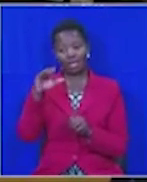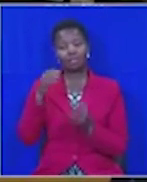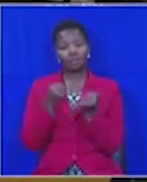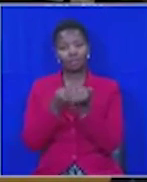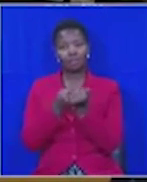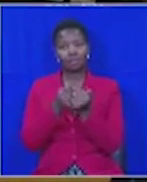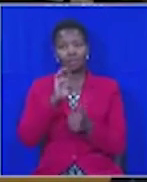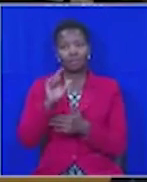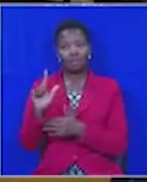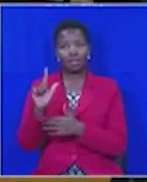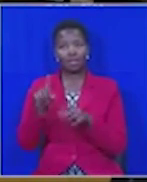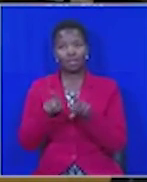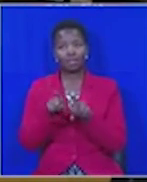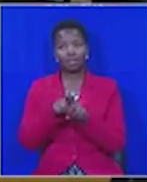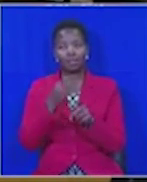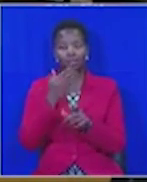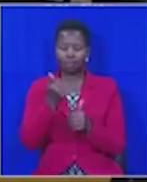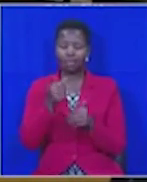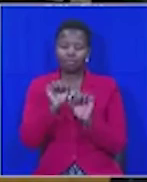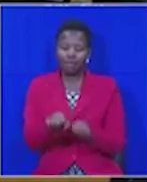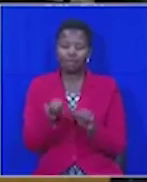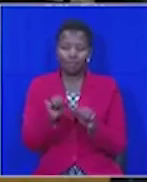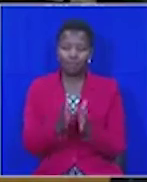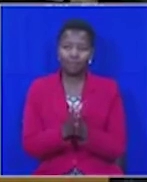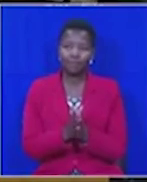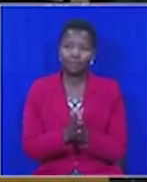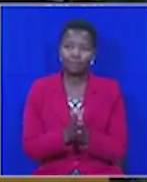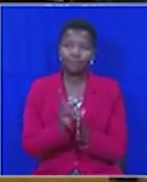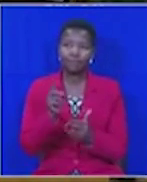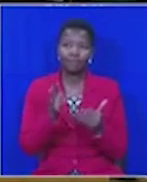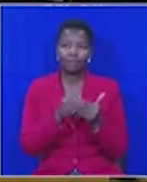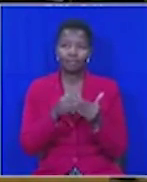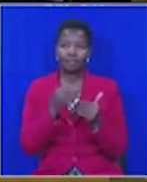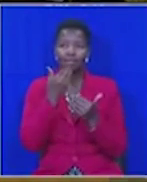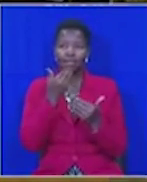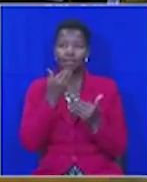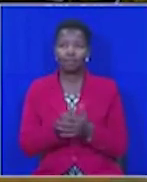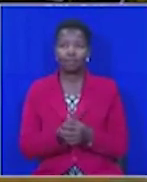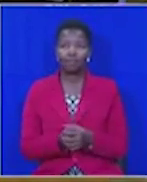to be adopted. Comrades, let's Thank you, Honourable Member. And get it.